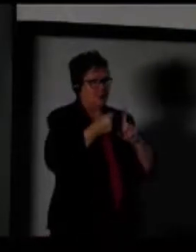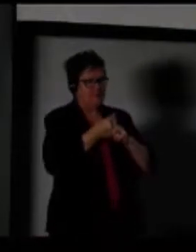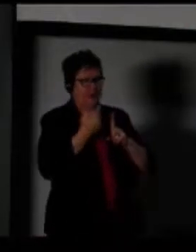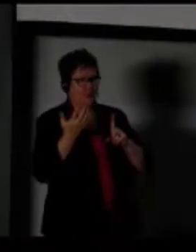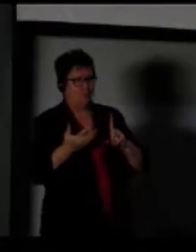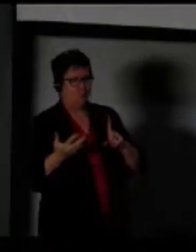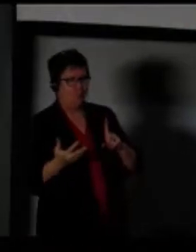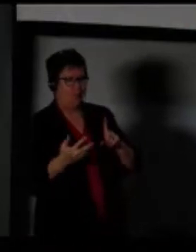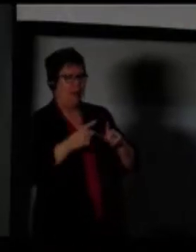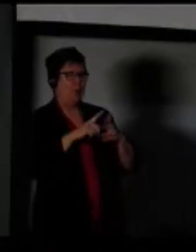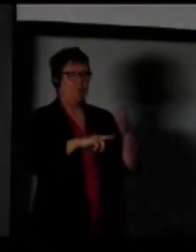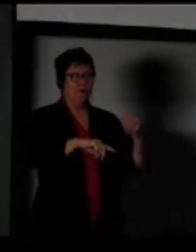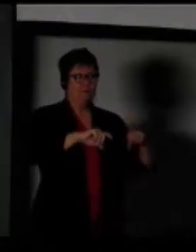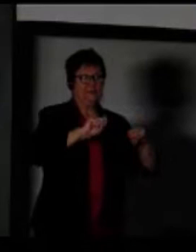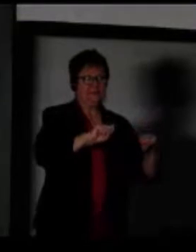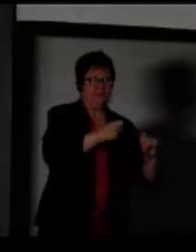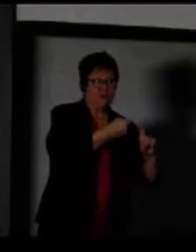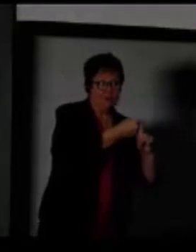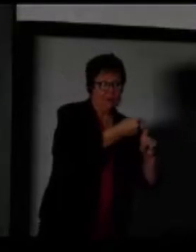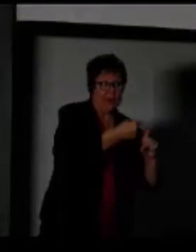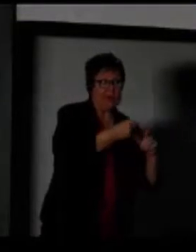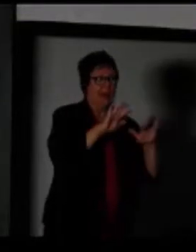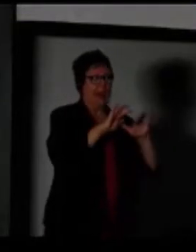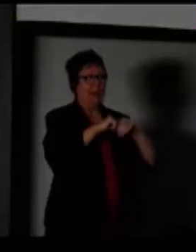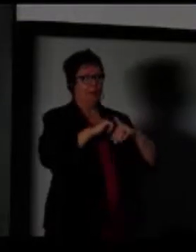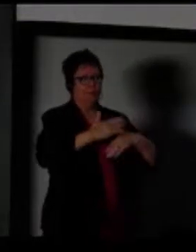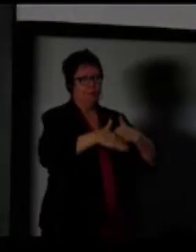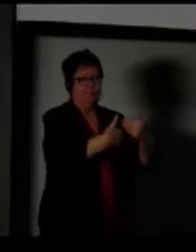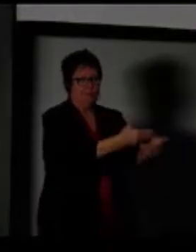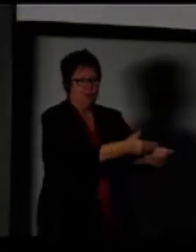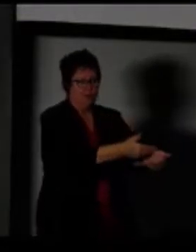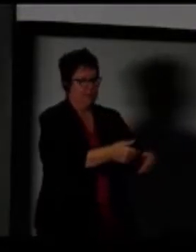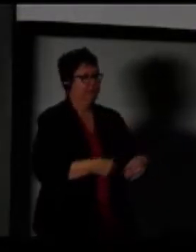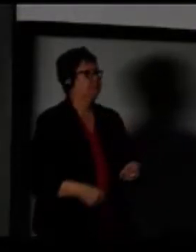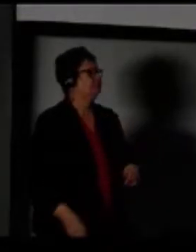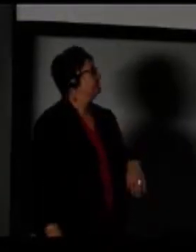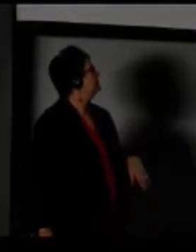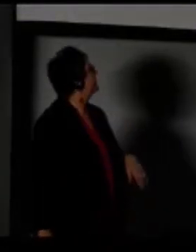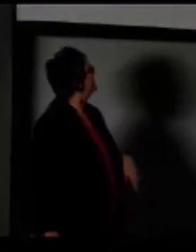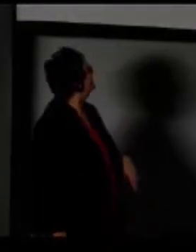is, what it could be, and how we'll move forward.